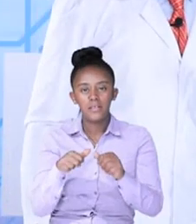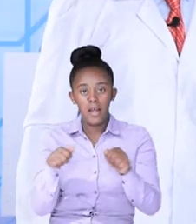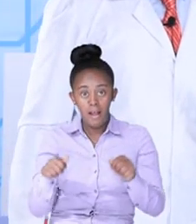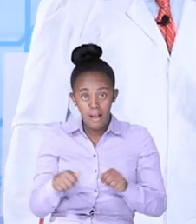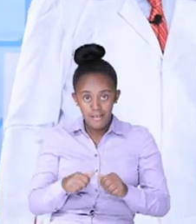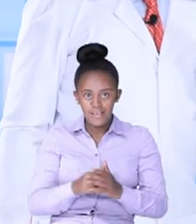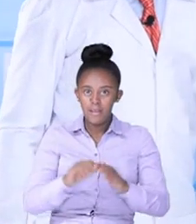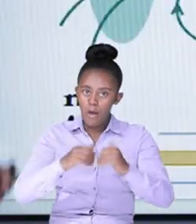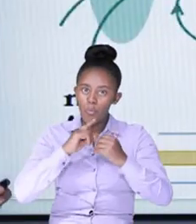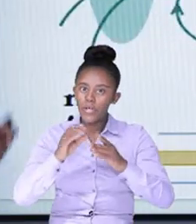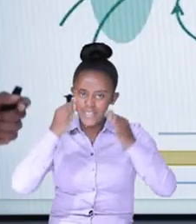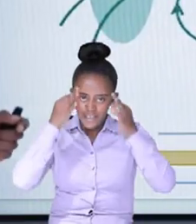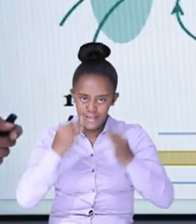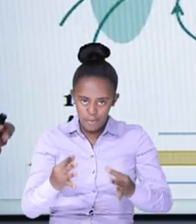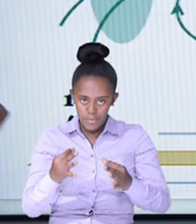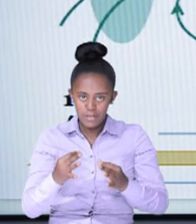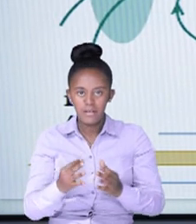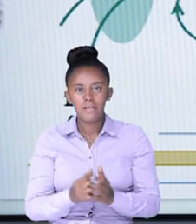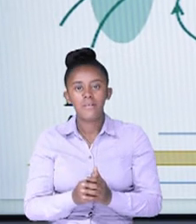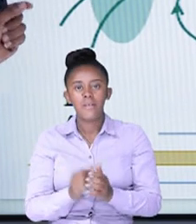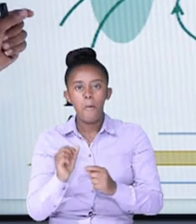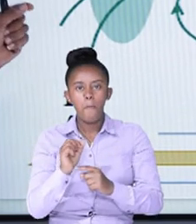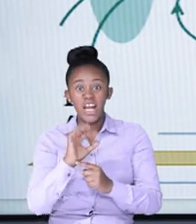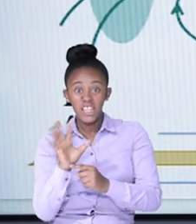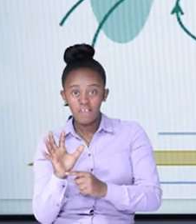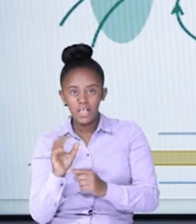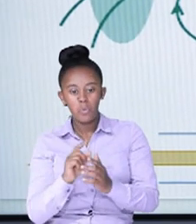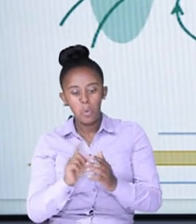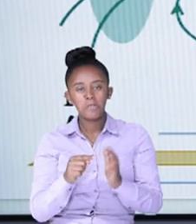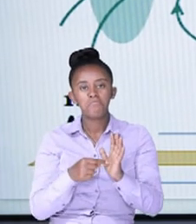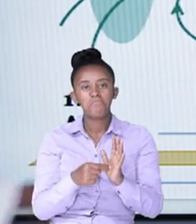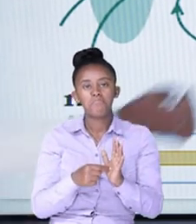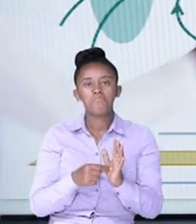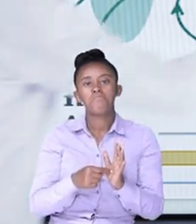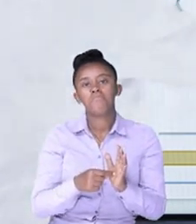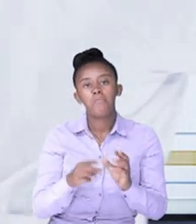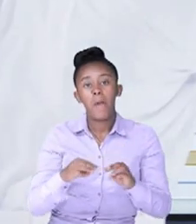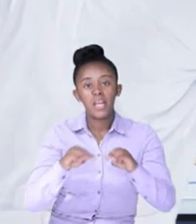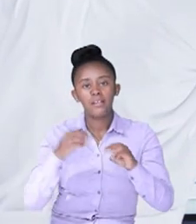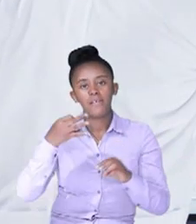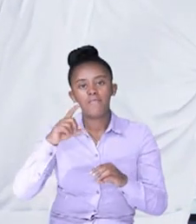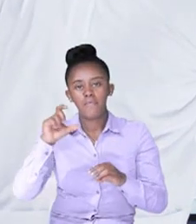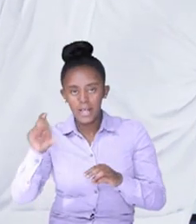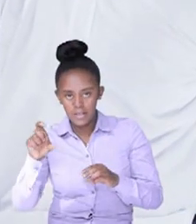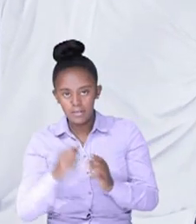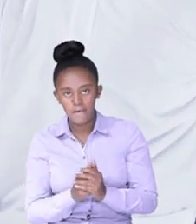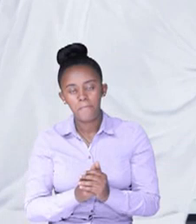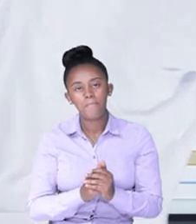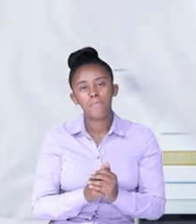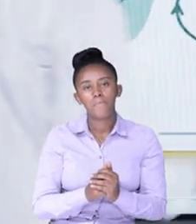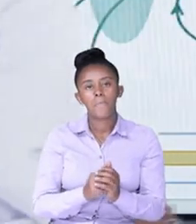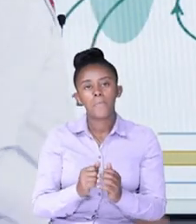we determine magnetic flux. The same concept was up here in electric flux. We have stated that